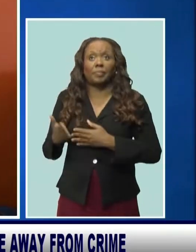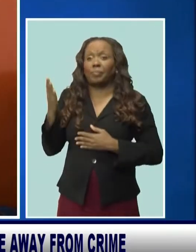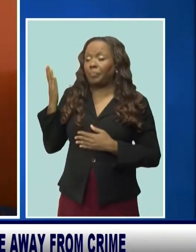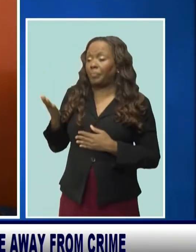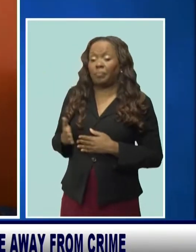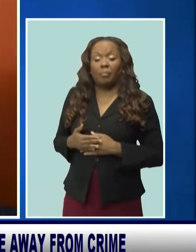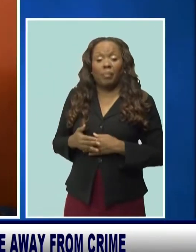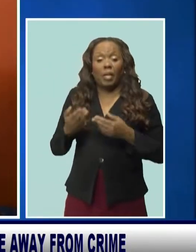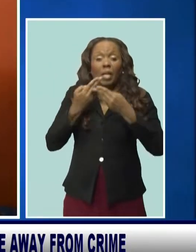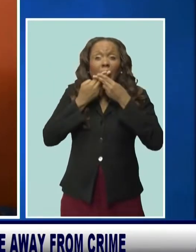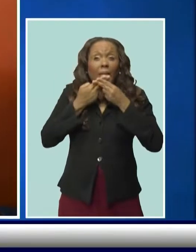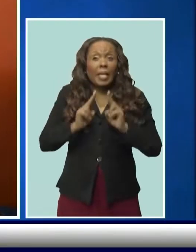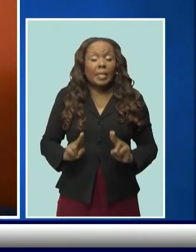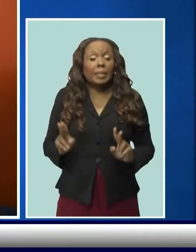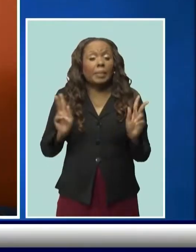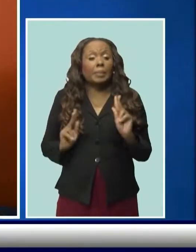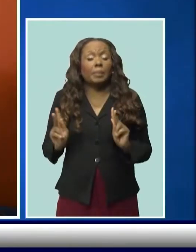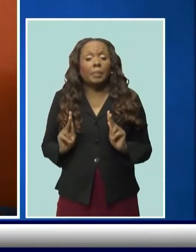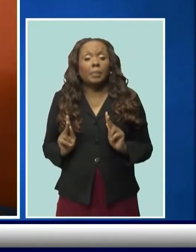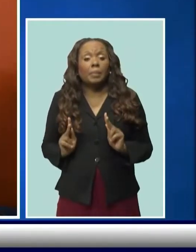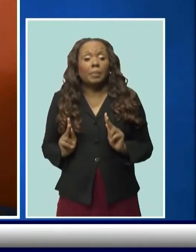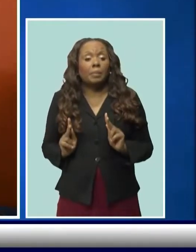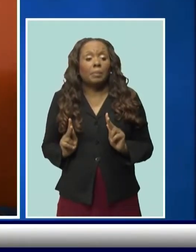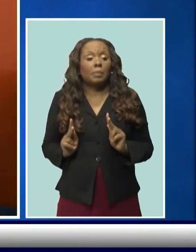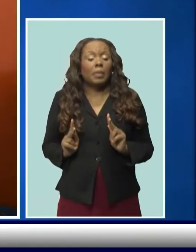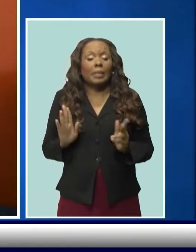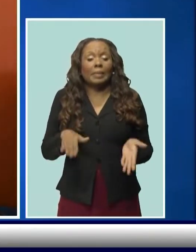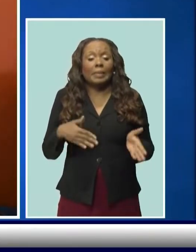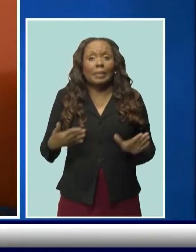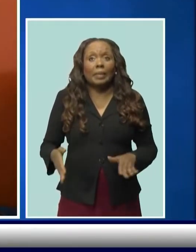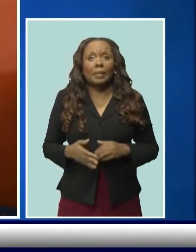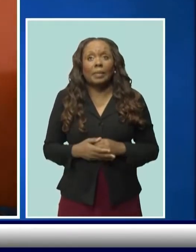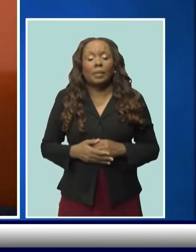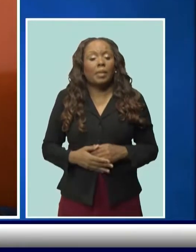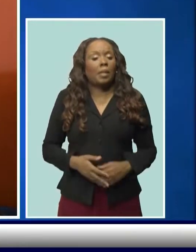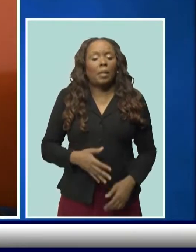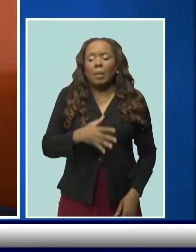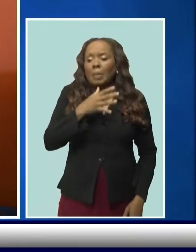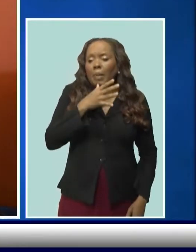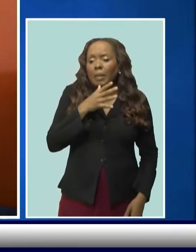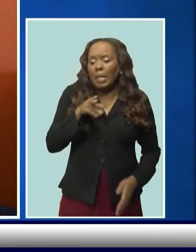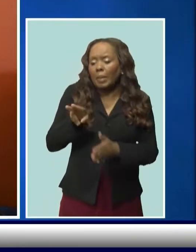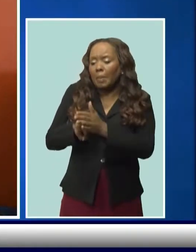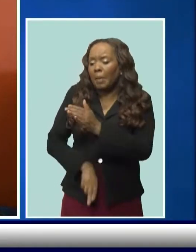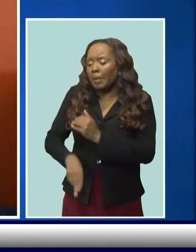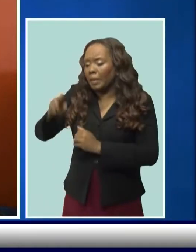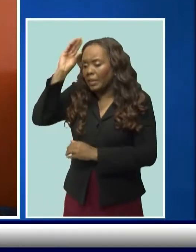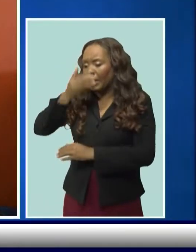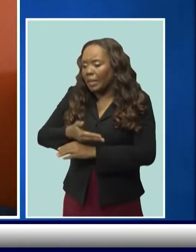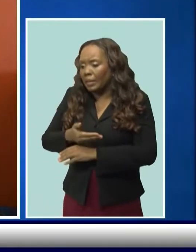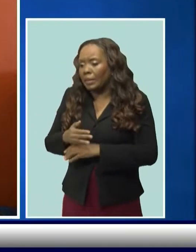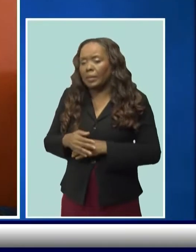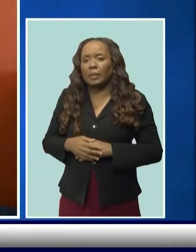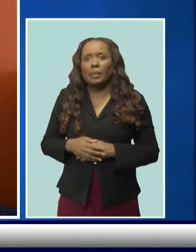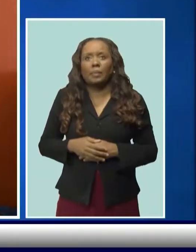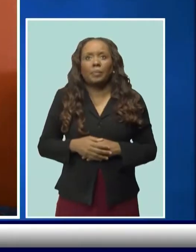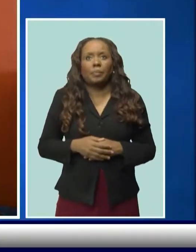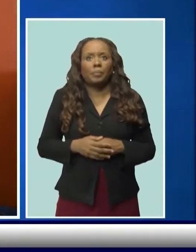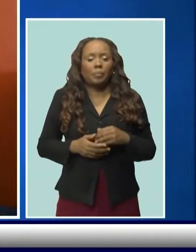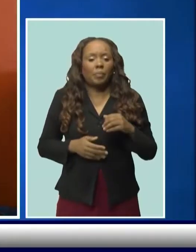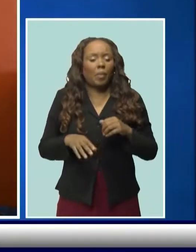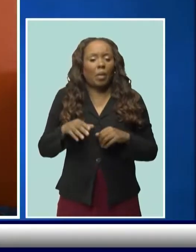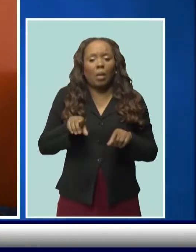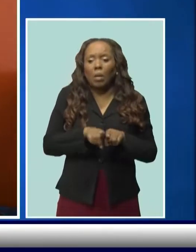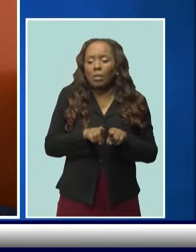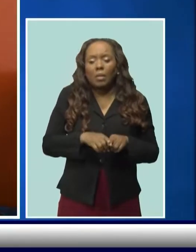innocent people that are involved with it go mourn because a mother go bury a son, and then a mother go run behind the son that the police